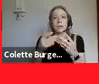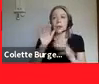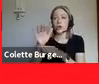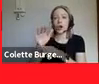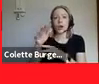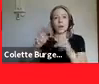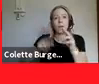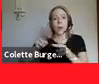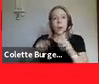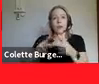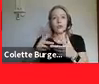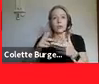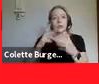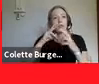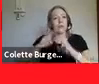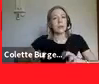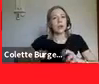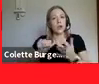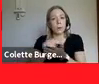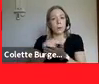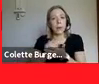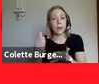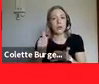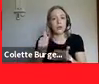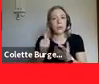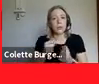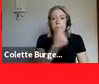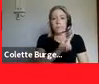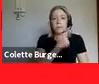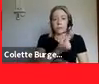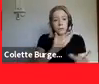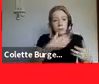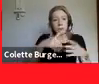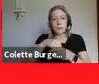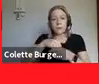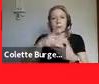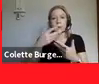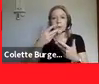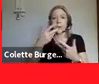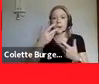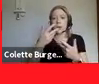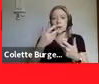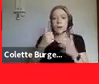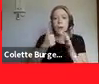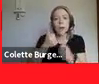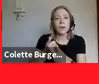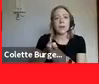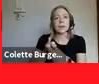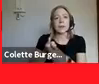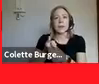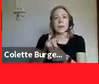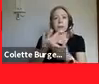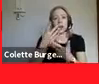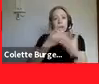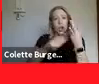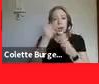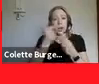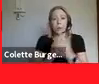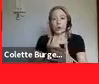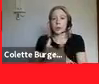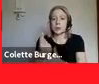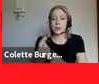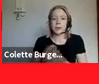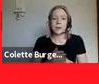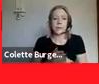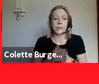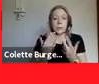research publications, and contributed to many different global advocacy and learning opportunities. So Dragana, over to you if we